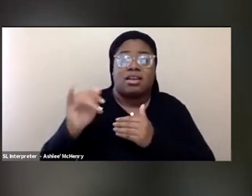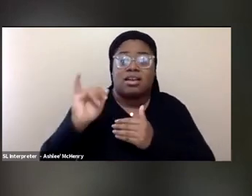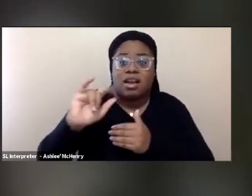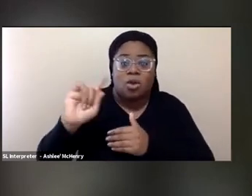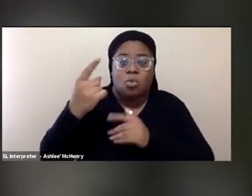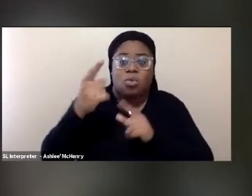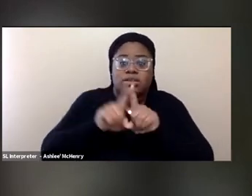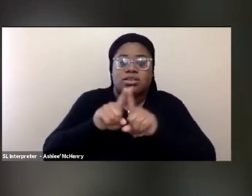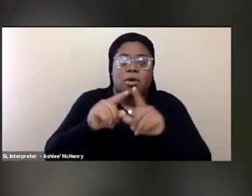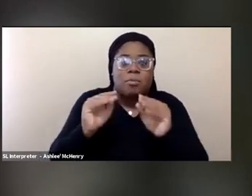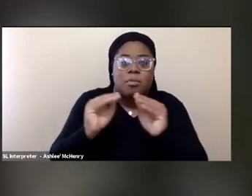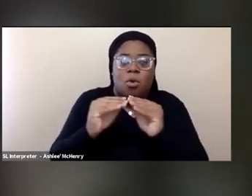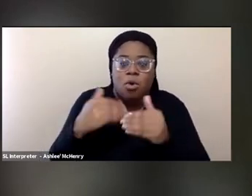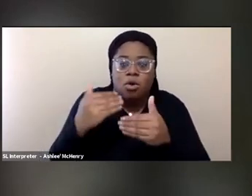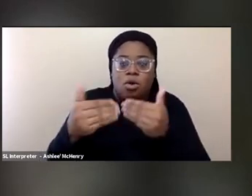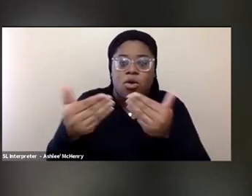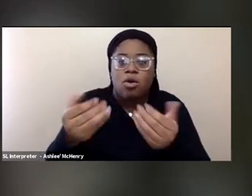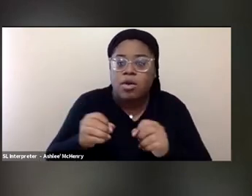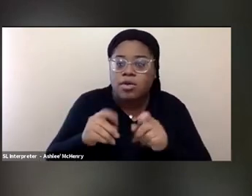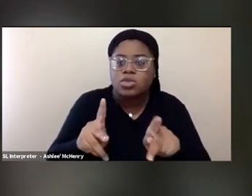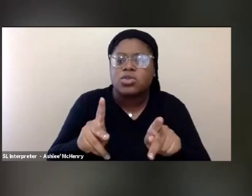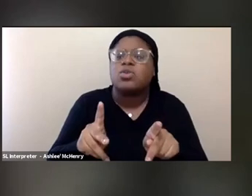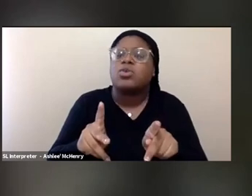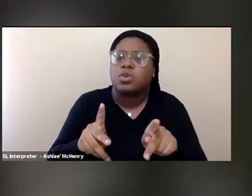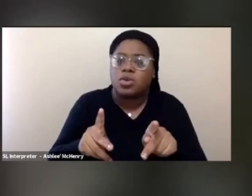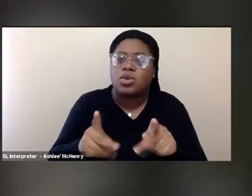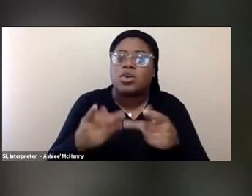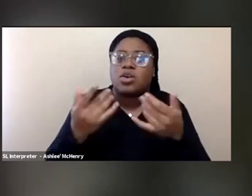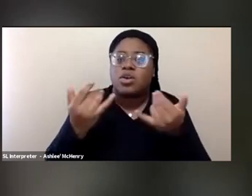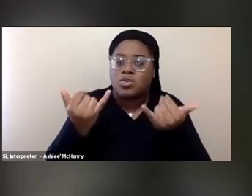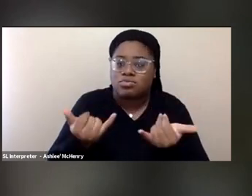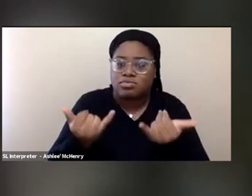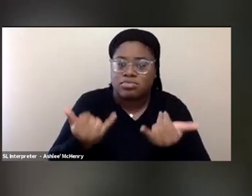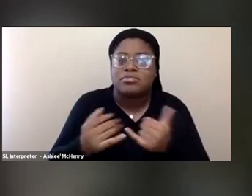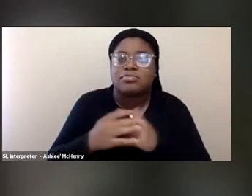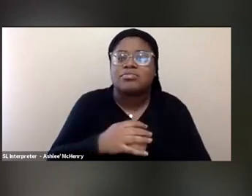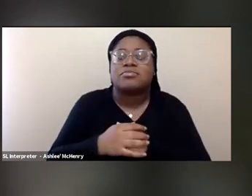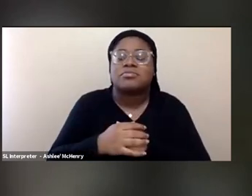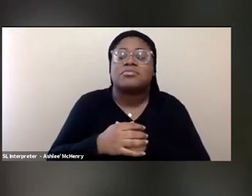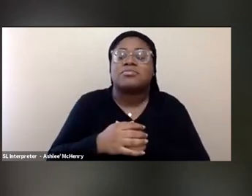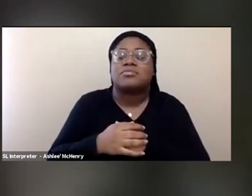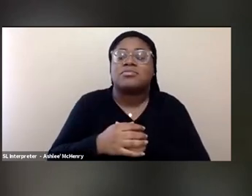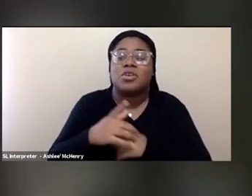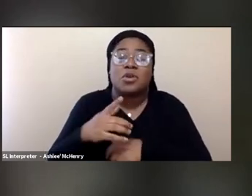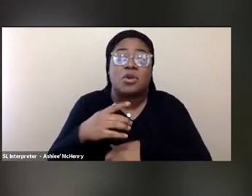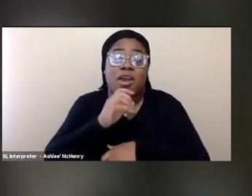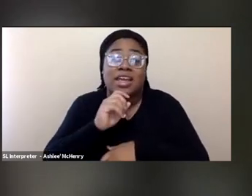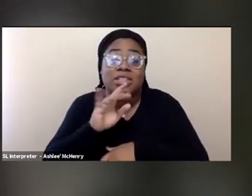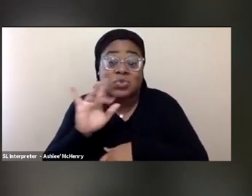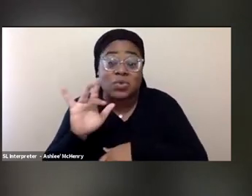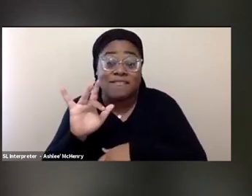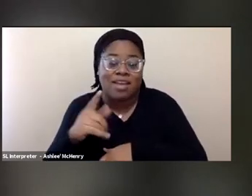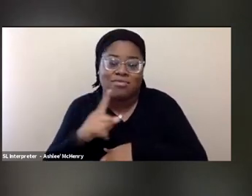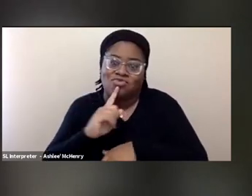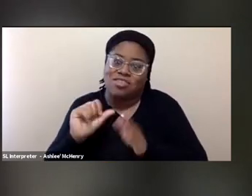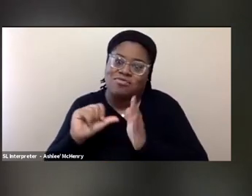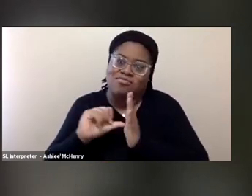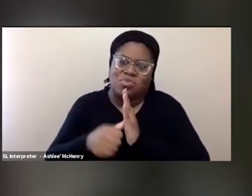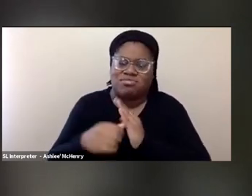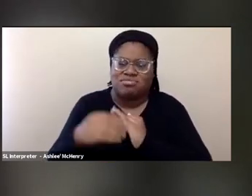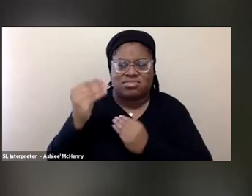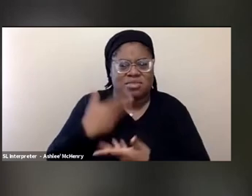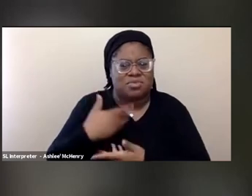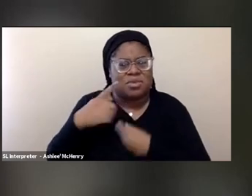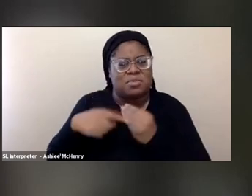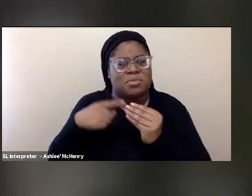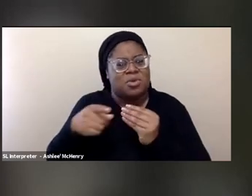star of the show, which at your ripe age of 25 is quite impressive. Can you tell us a bit about your journey